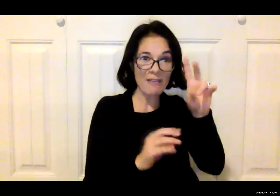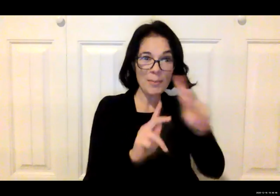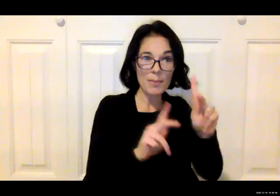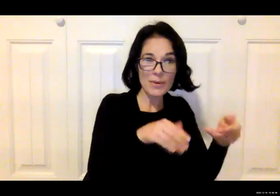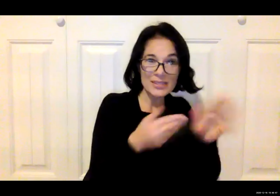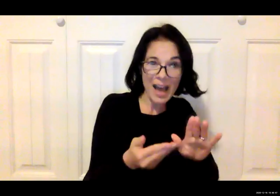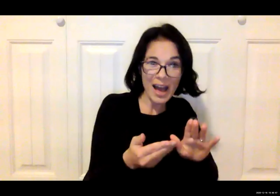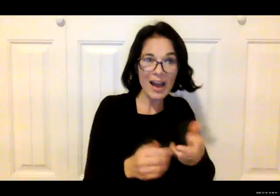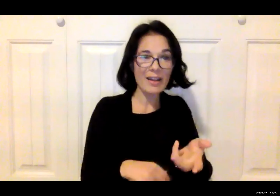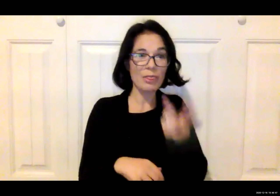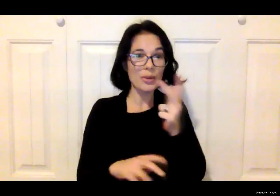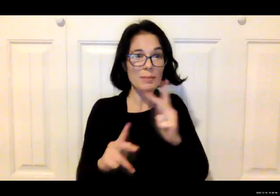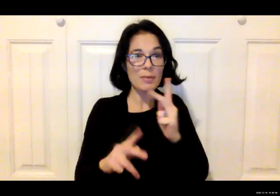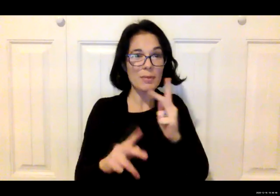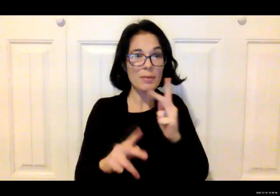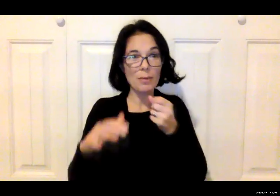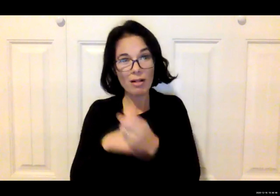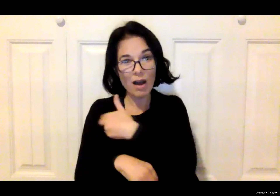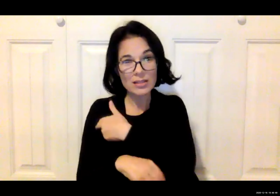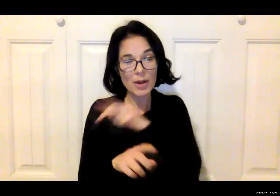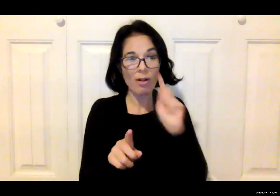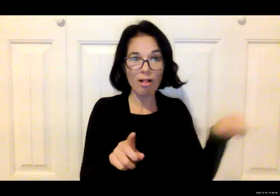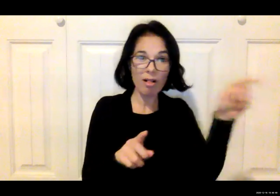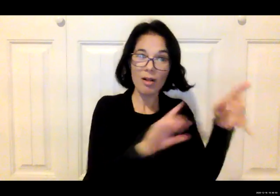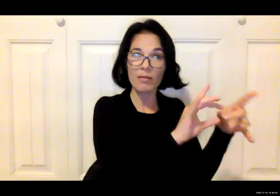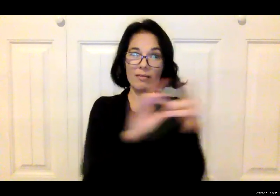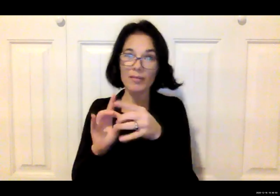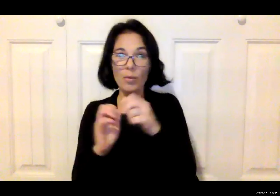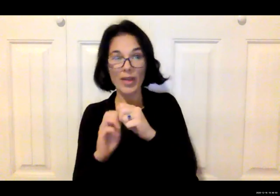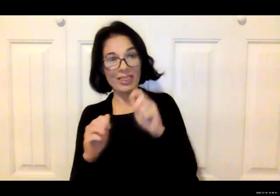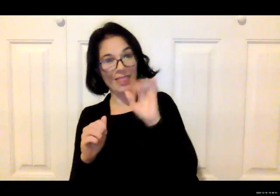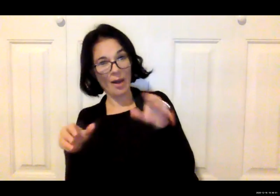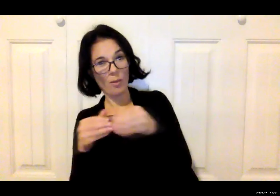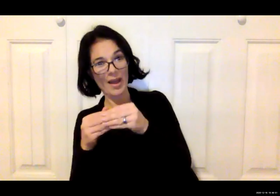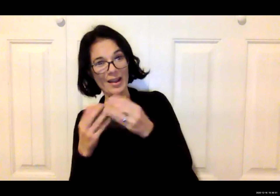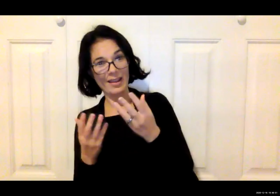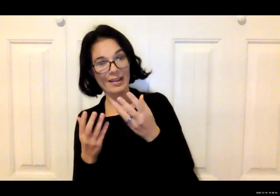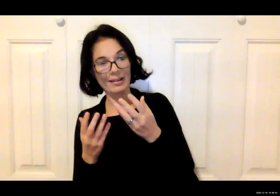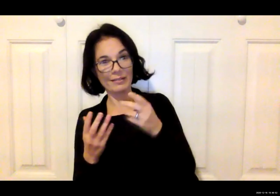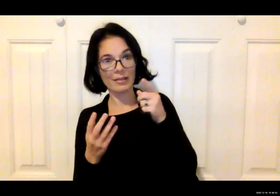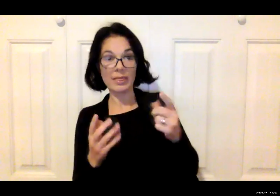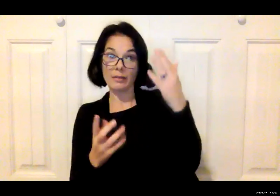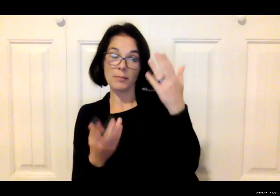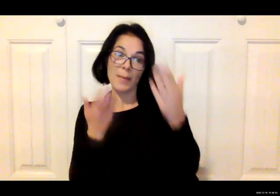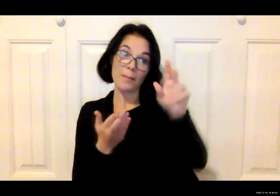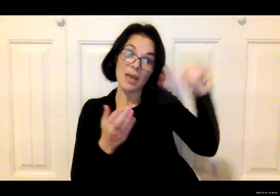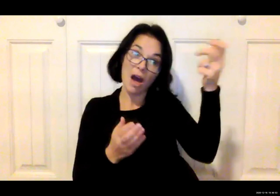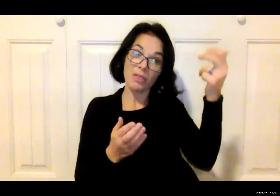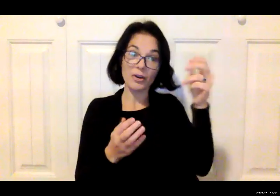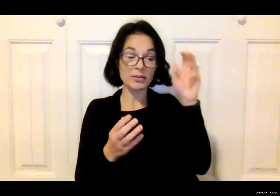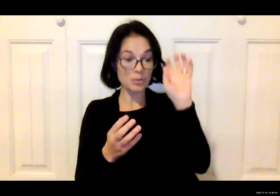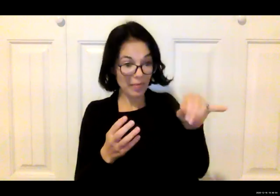hospitalizations have been attributed to this wedding alone, that they know of, based on contact tracing. So I think